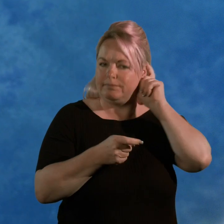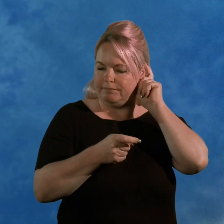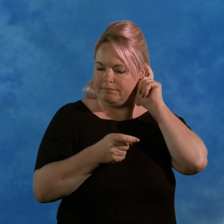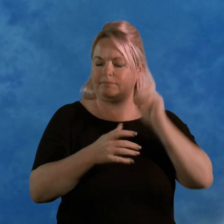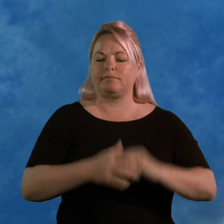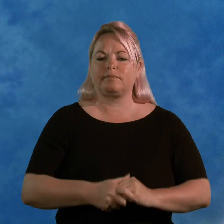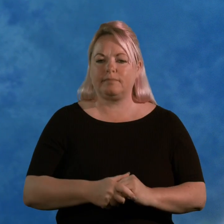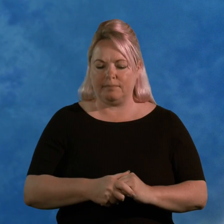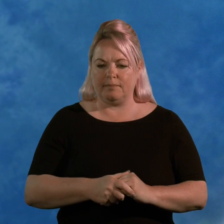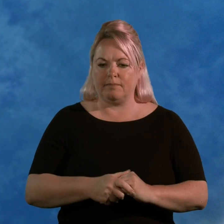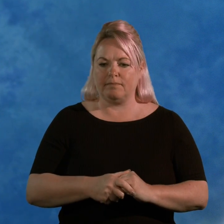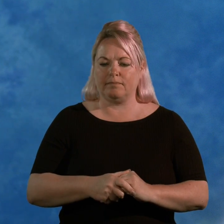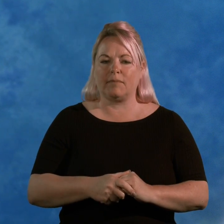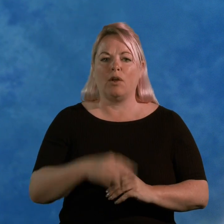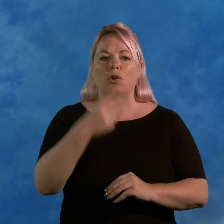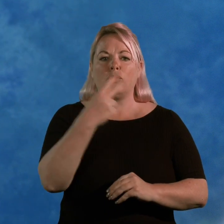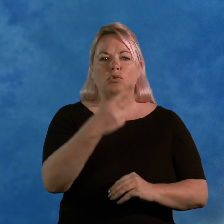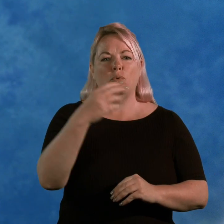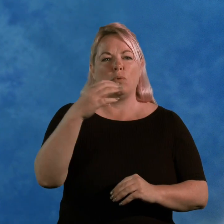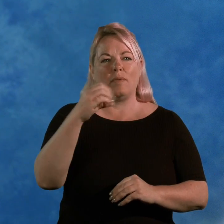the time I got to